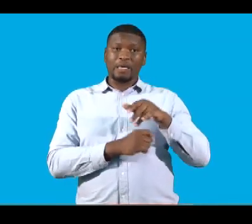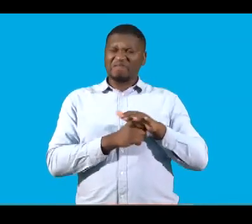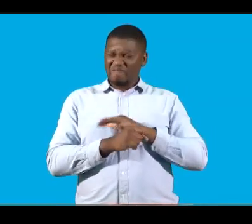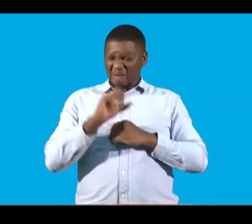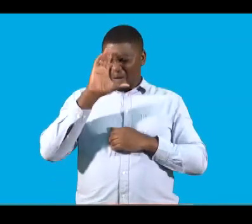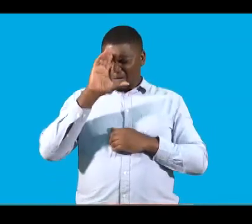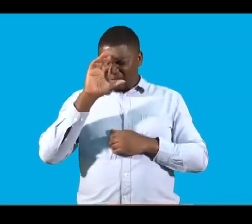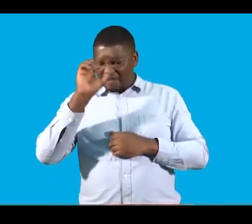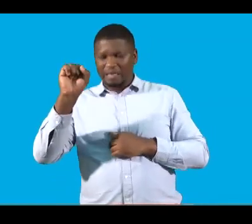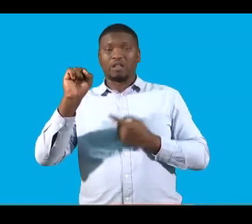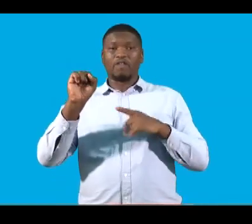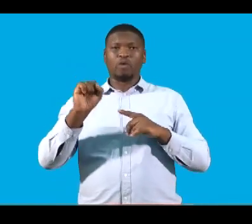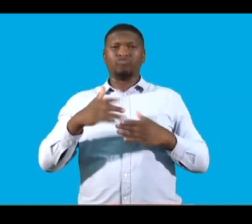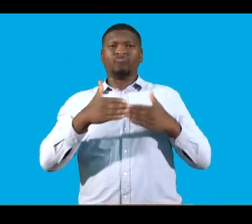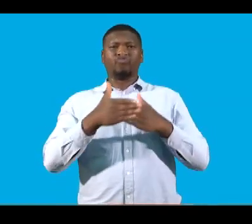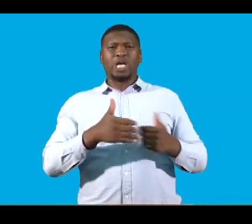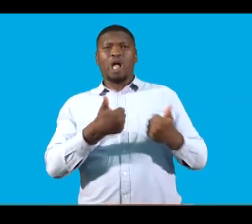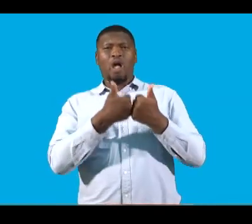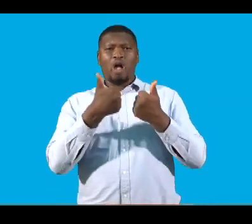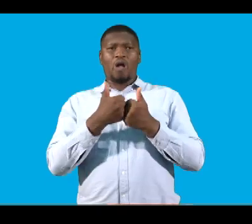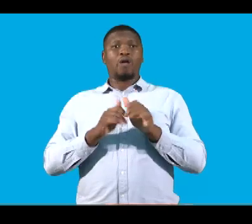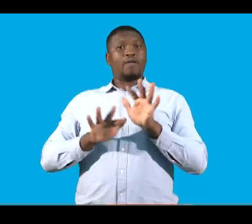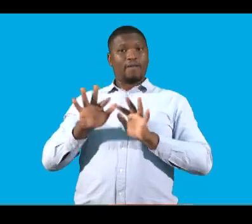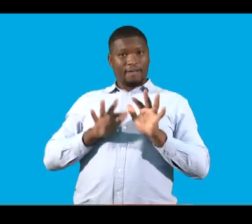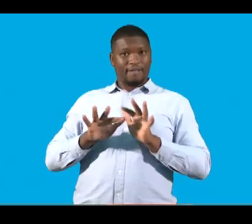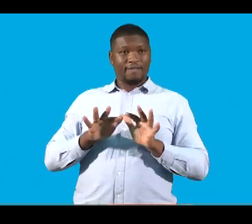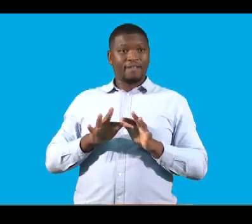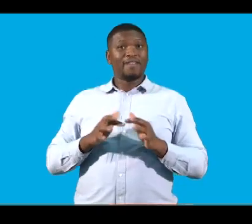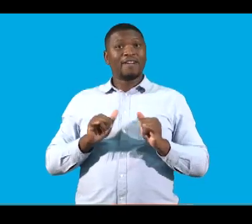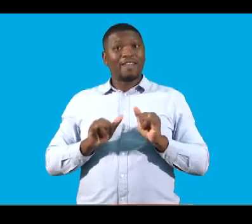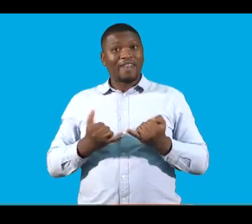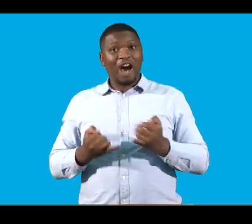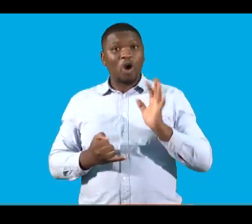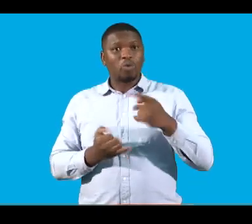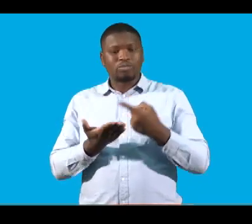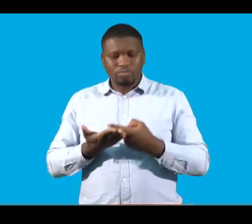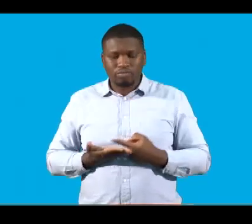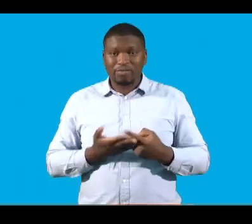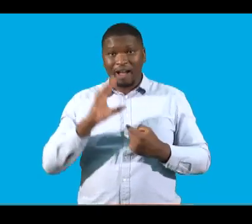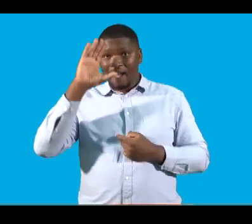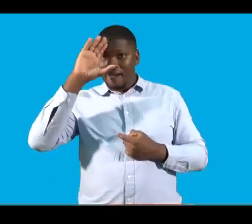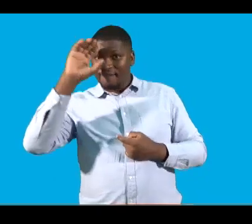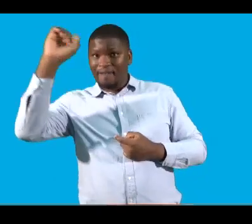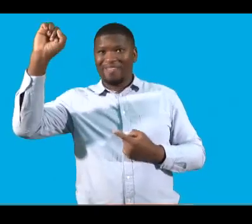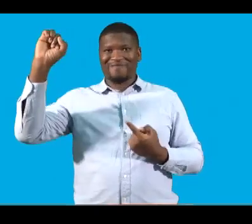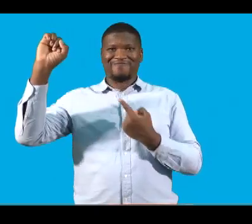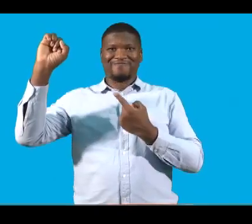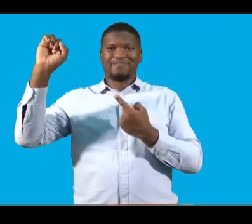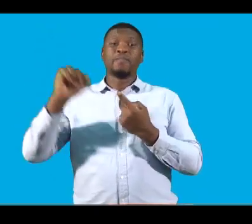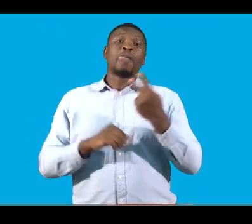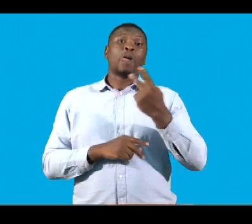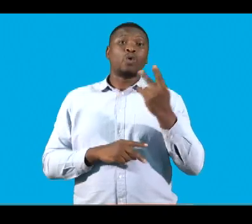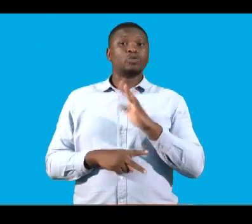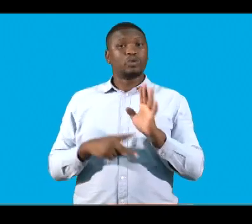all forms to overcome the ordeal he experiences. So here we are going to discuss the reliance on faith,